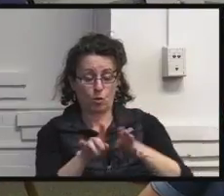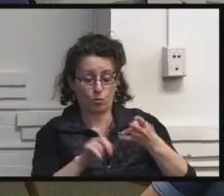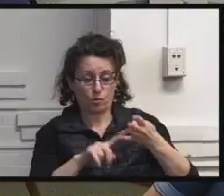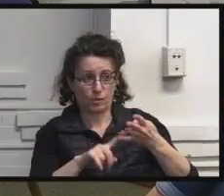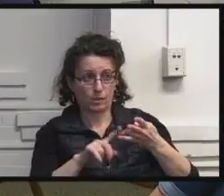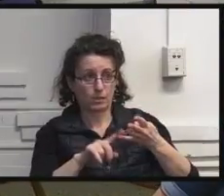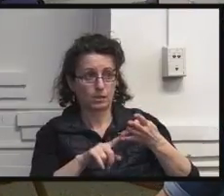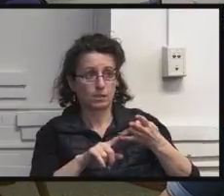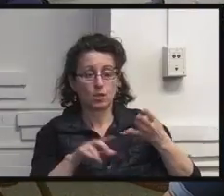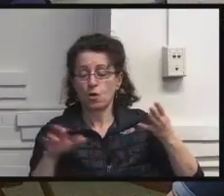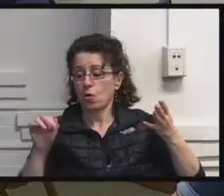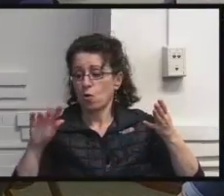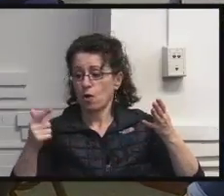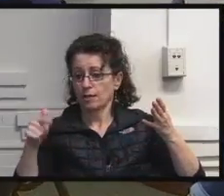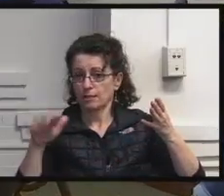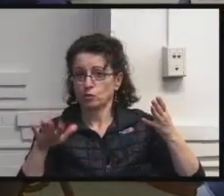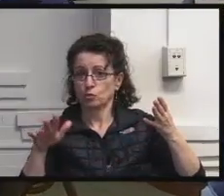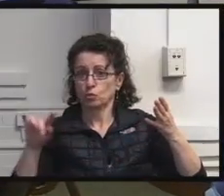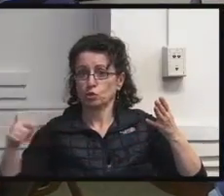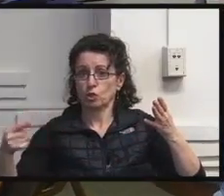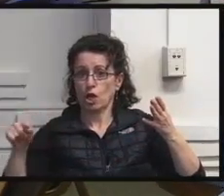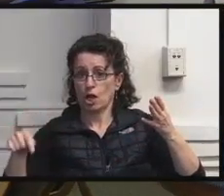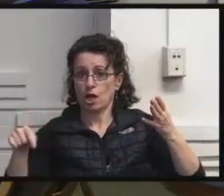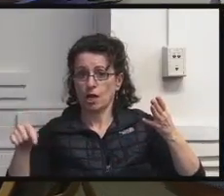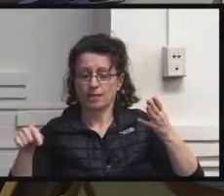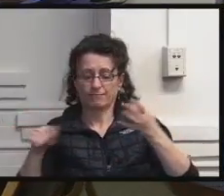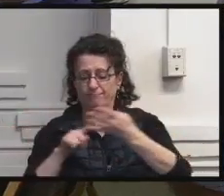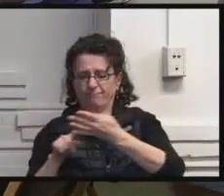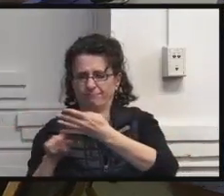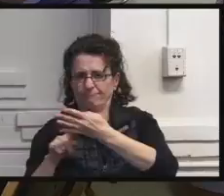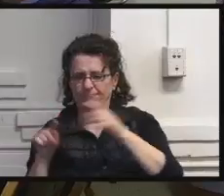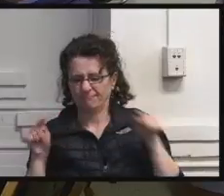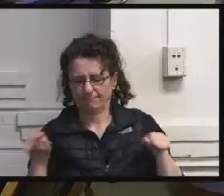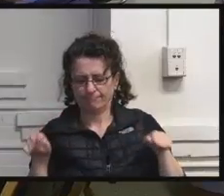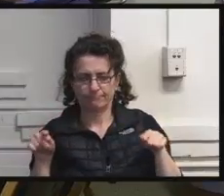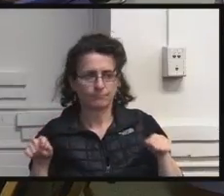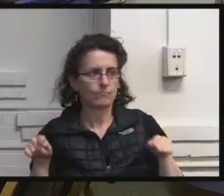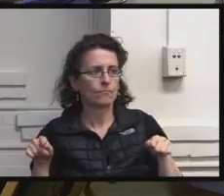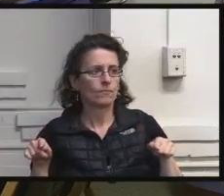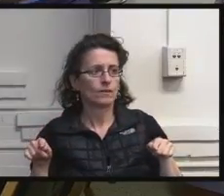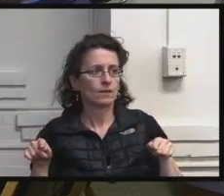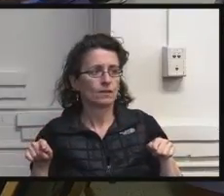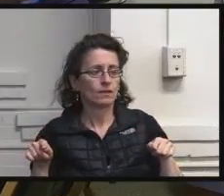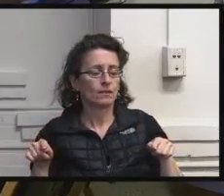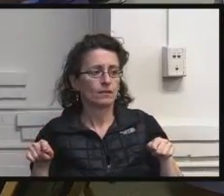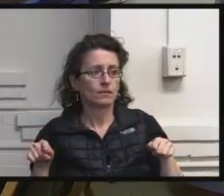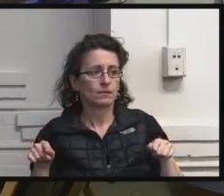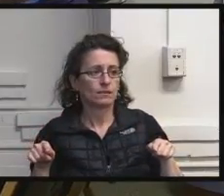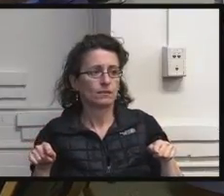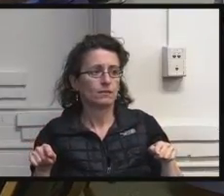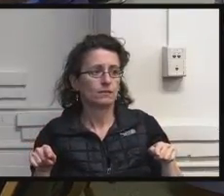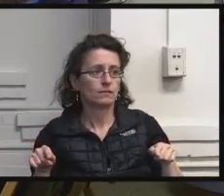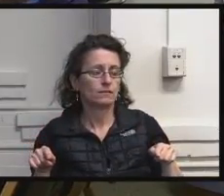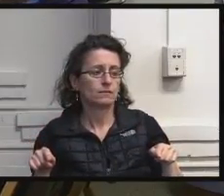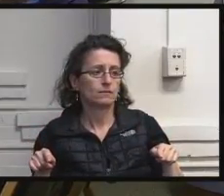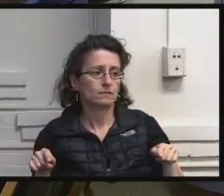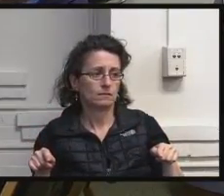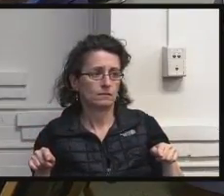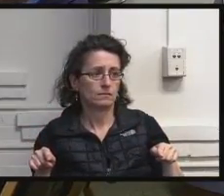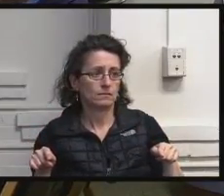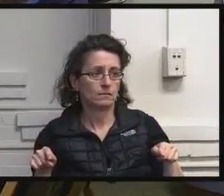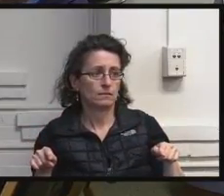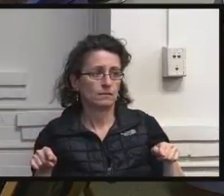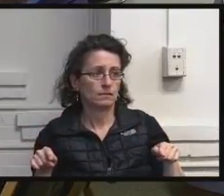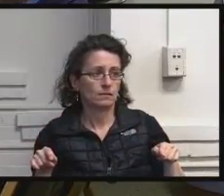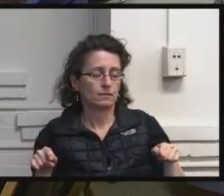the last week of August. Mm-hmm. I think the length of time that you're looking at for the construction, if you're not going to affect the school